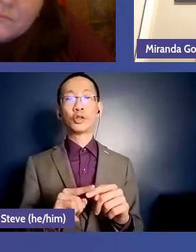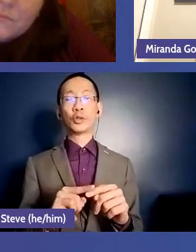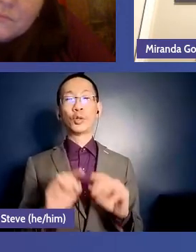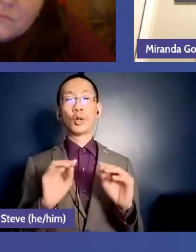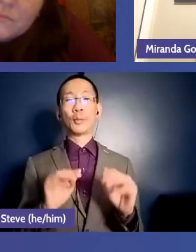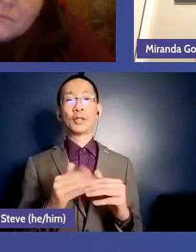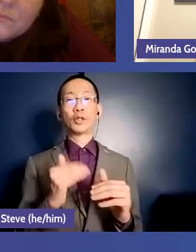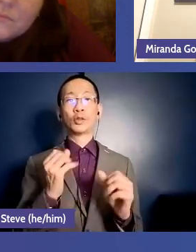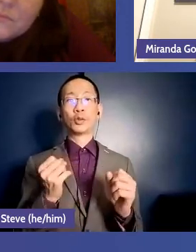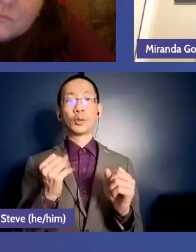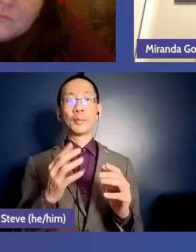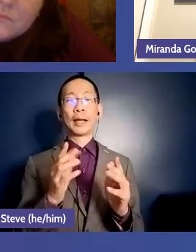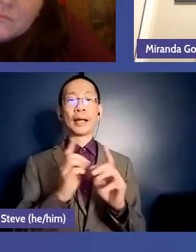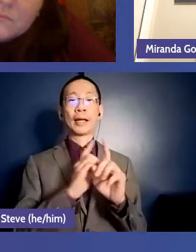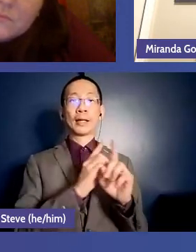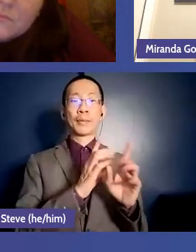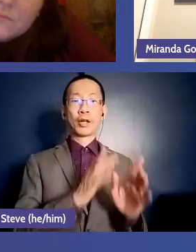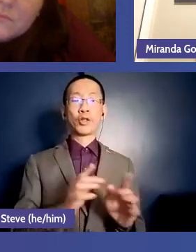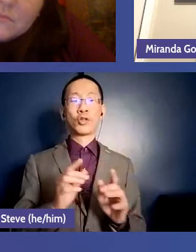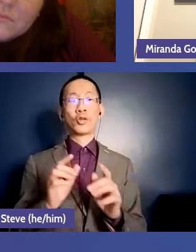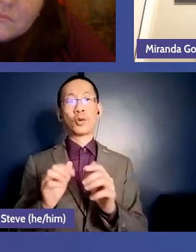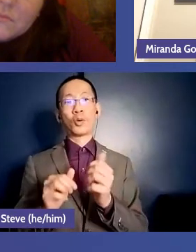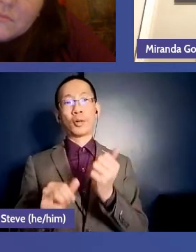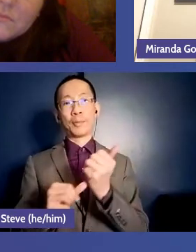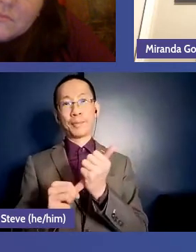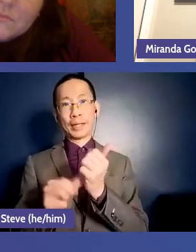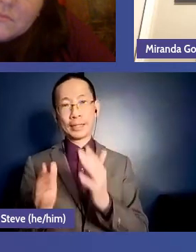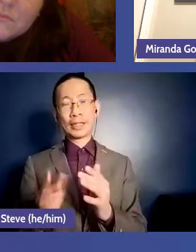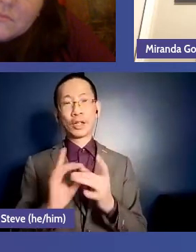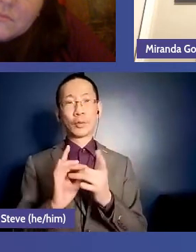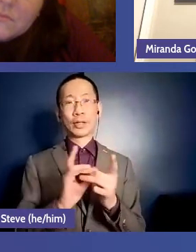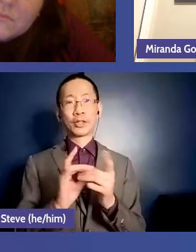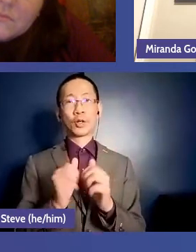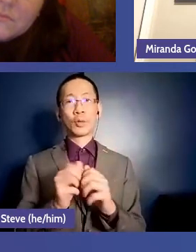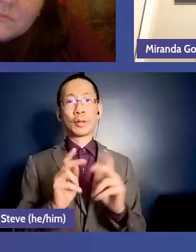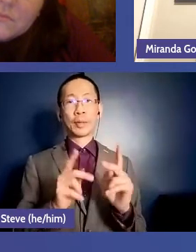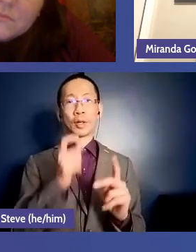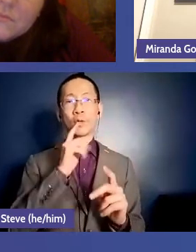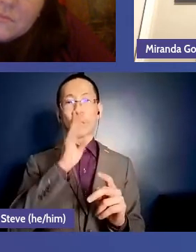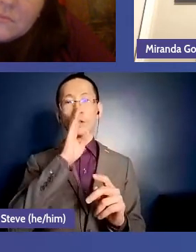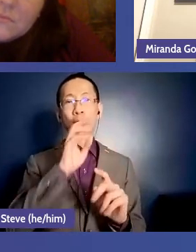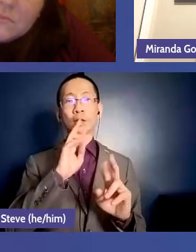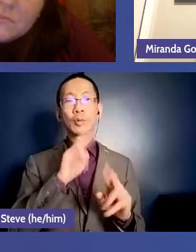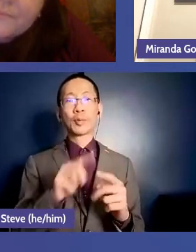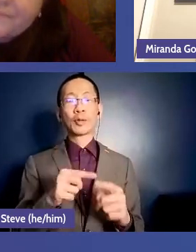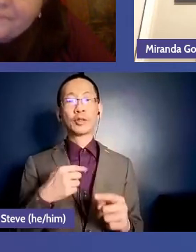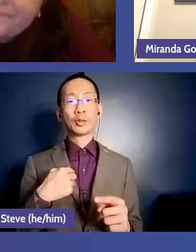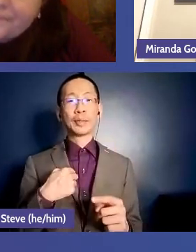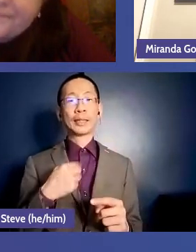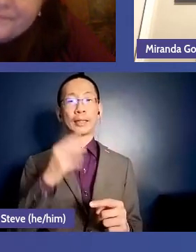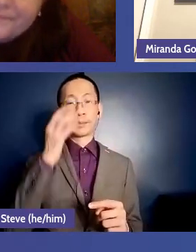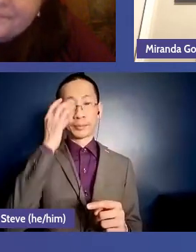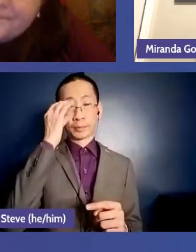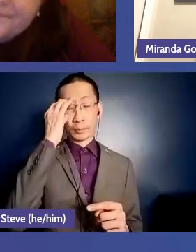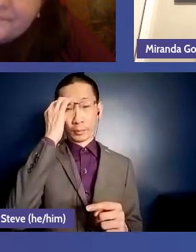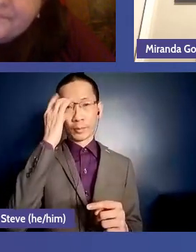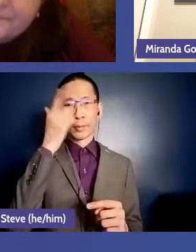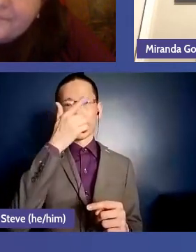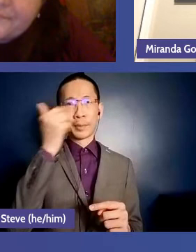many mentor-mentee relationships with people who are directly reporting to me,